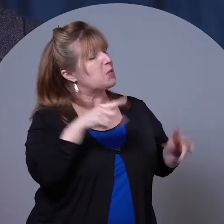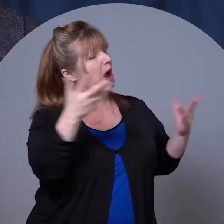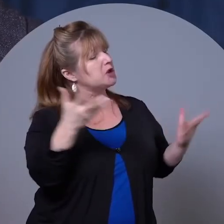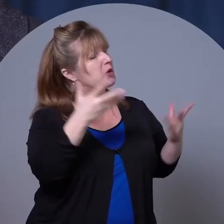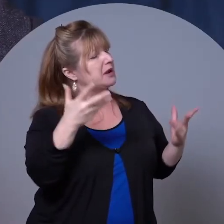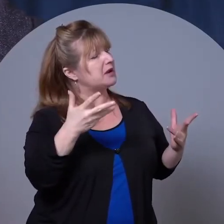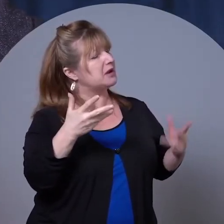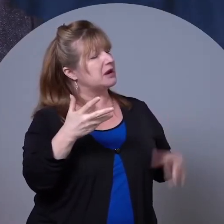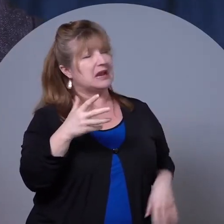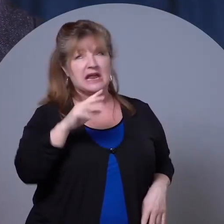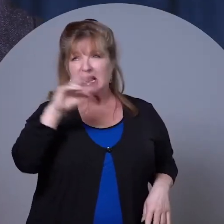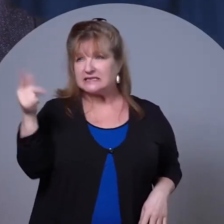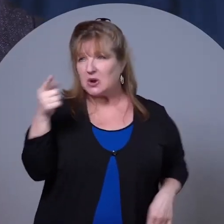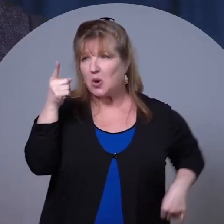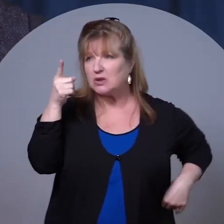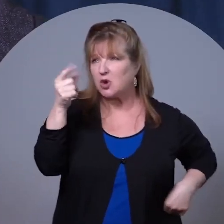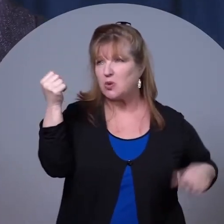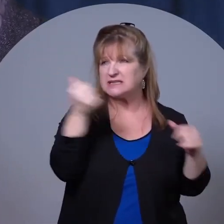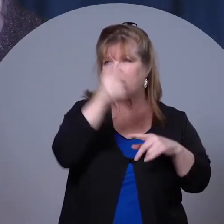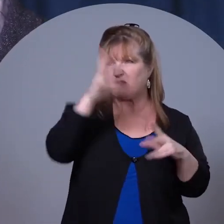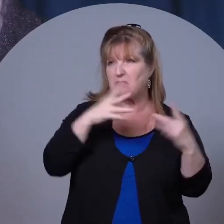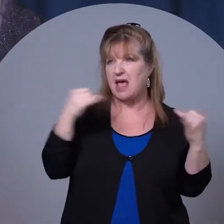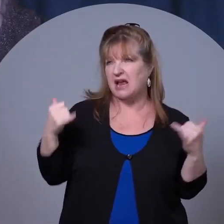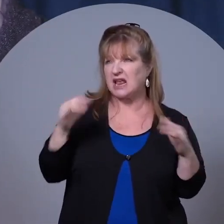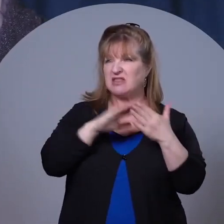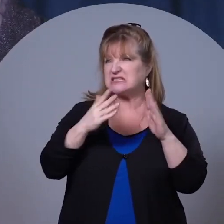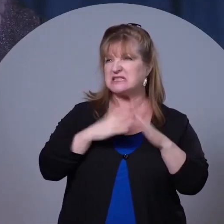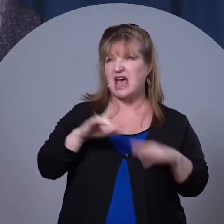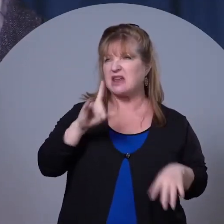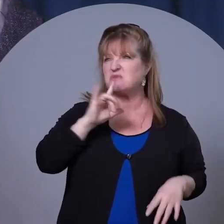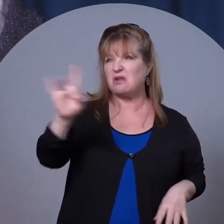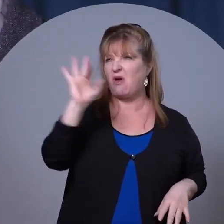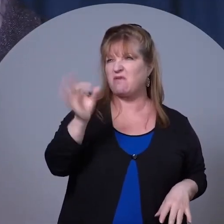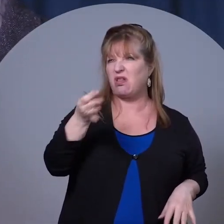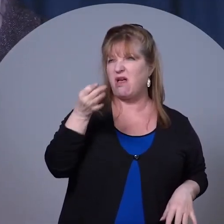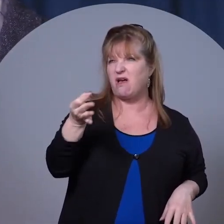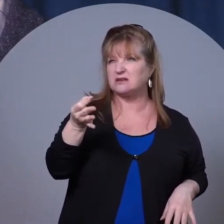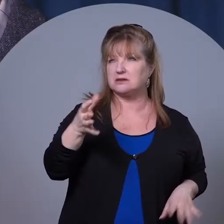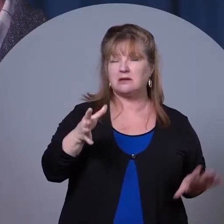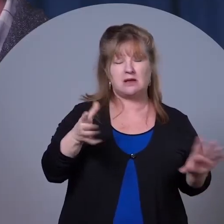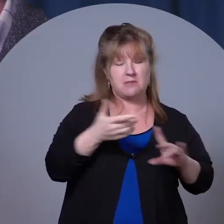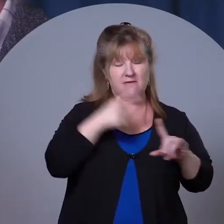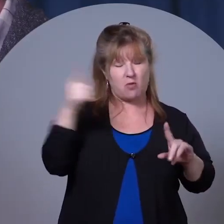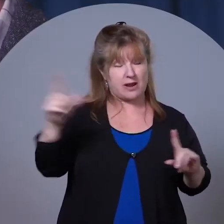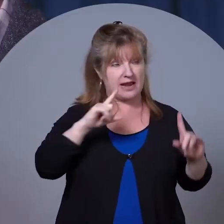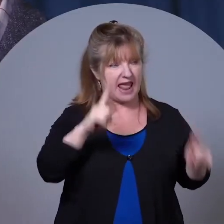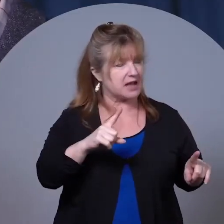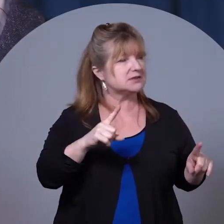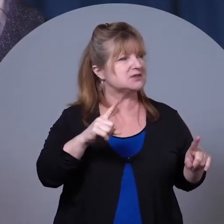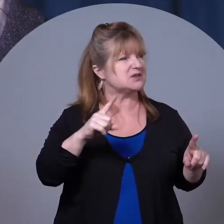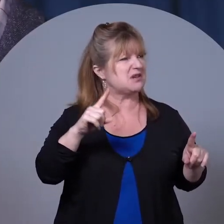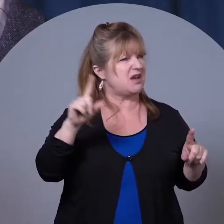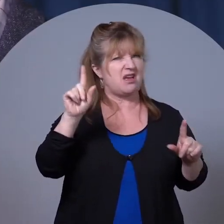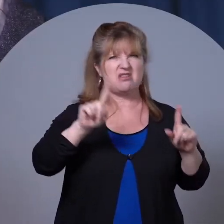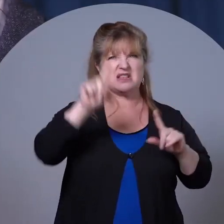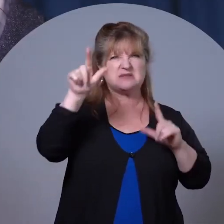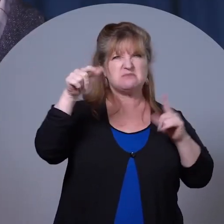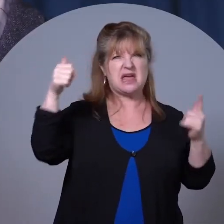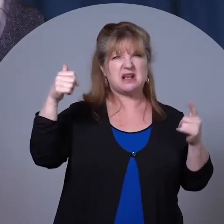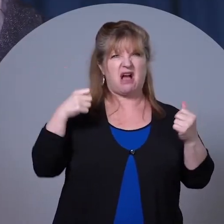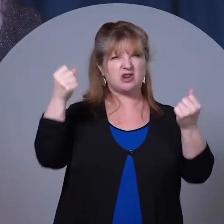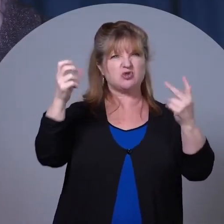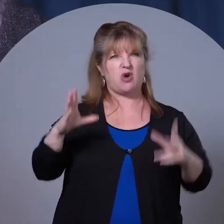a vaudeville singer who performs on a stage with a live cougar, and Elizabeth Gurley Flynn, a real historical figure who led